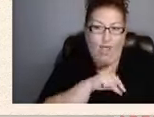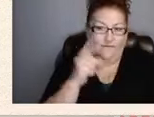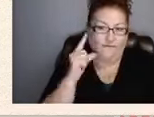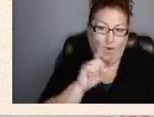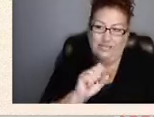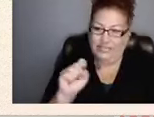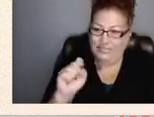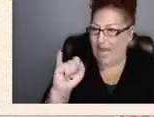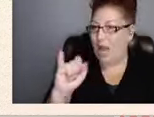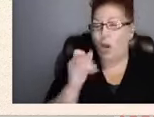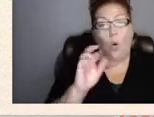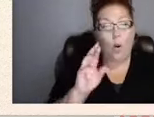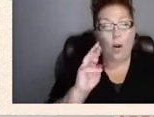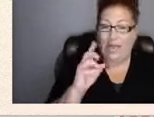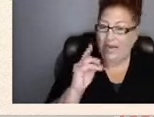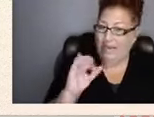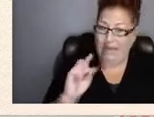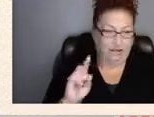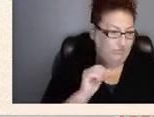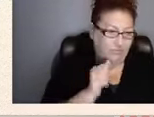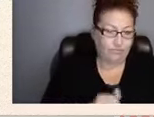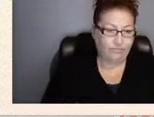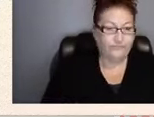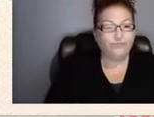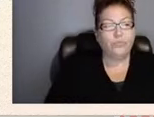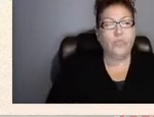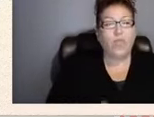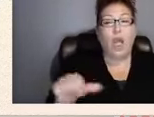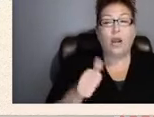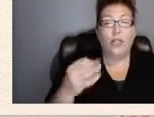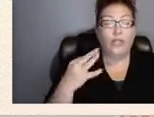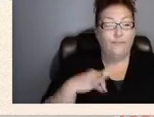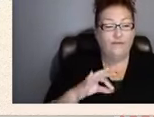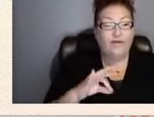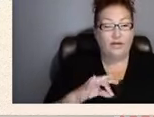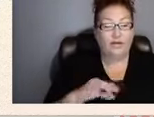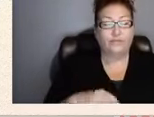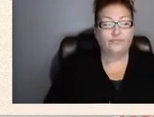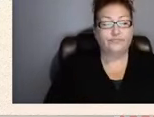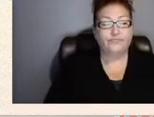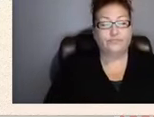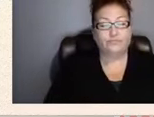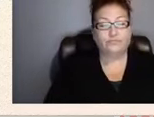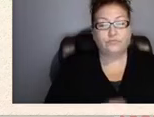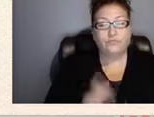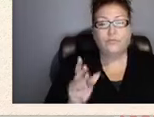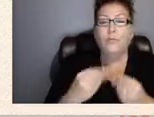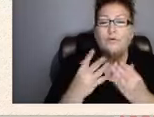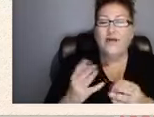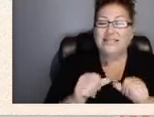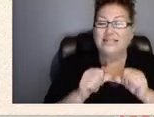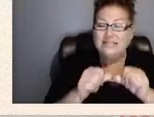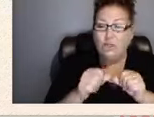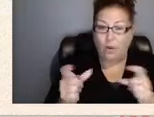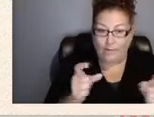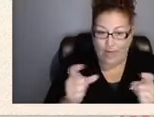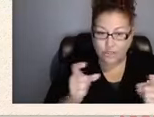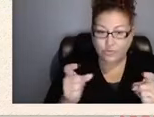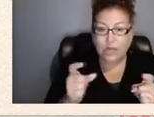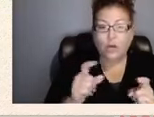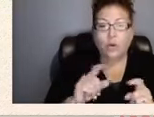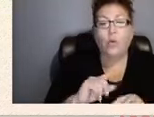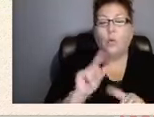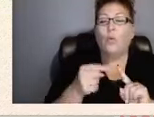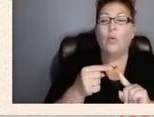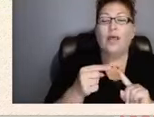Medicaid. Another benefit of a special needs trust is it provides continuing management when the